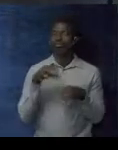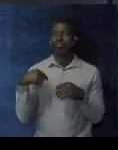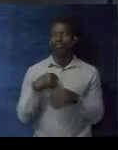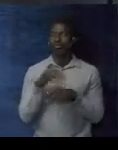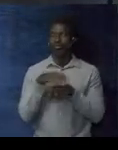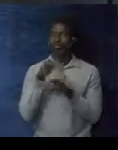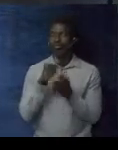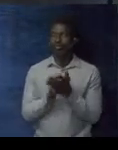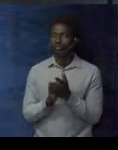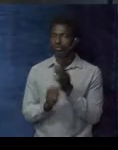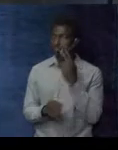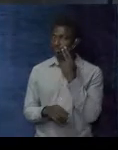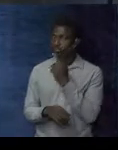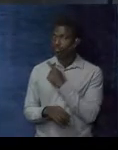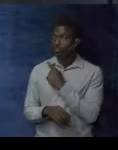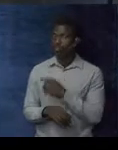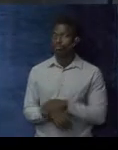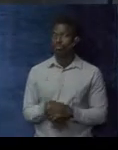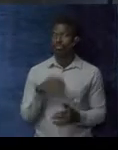Yeah, what do we call that?